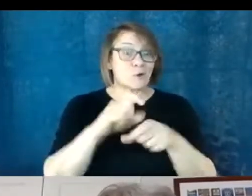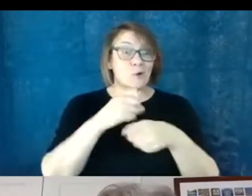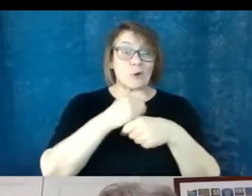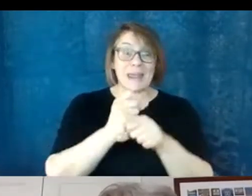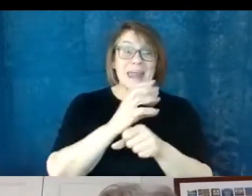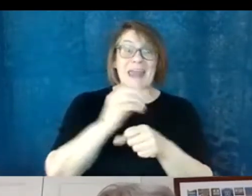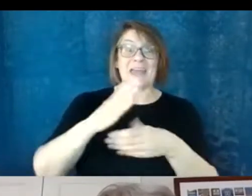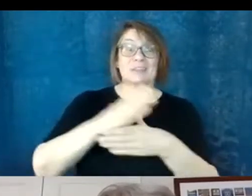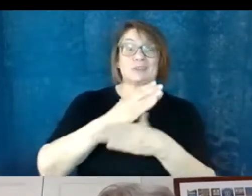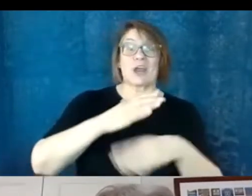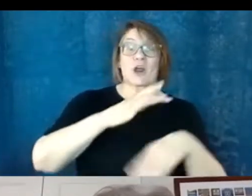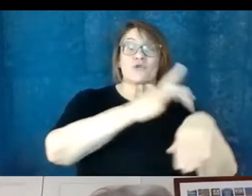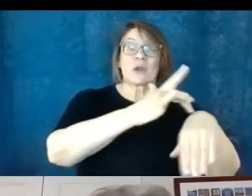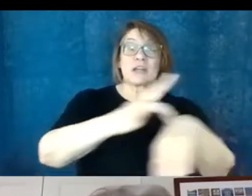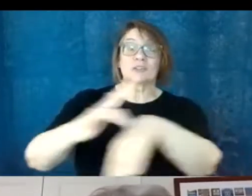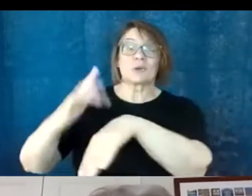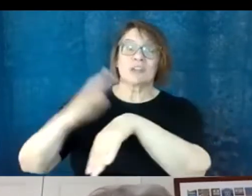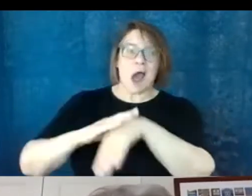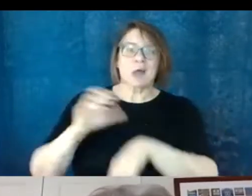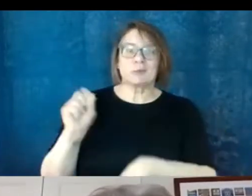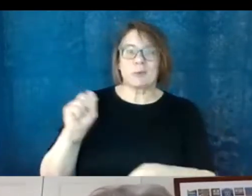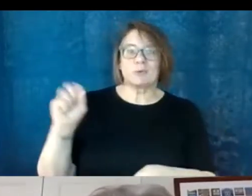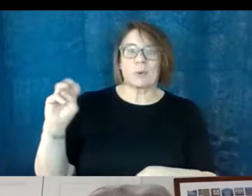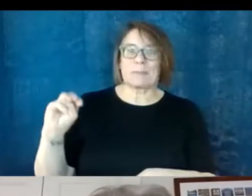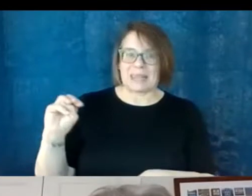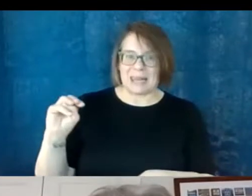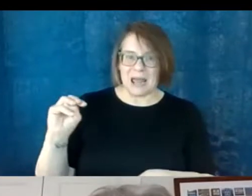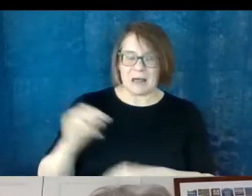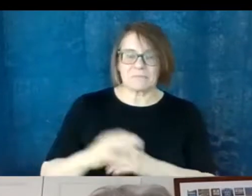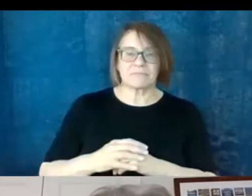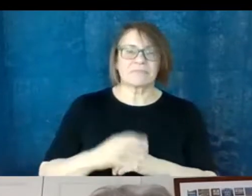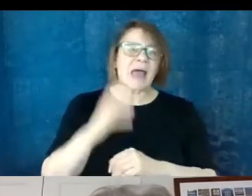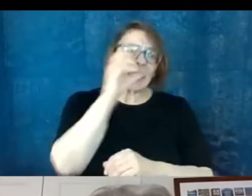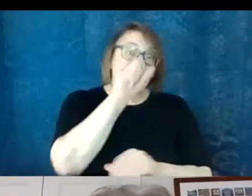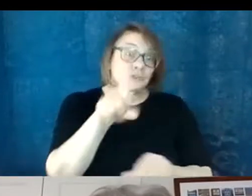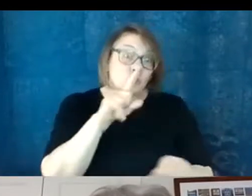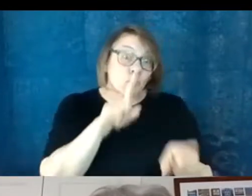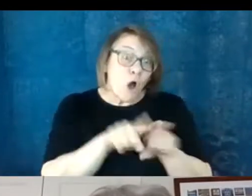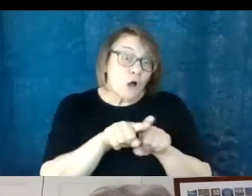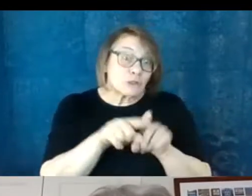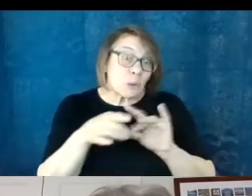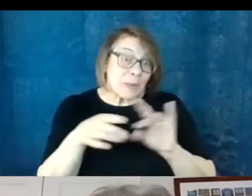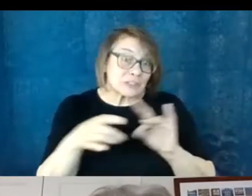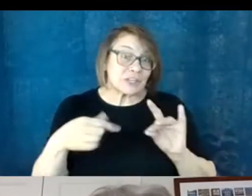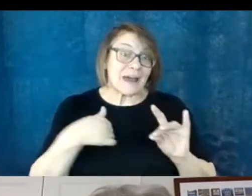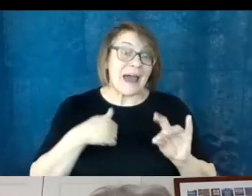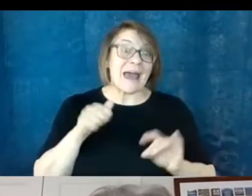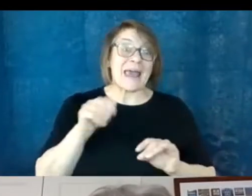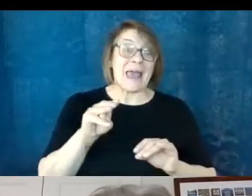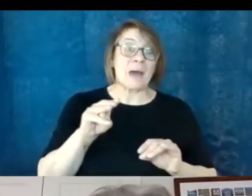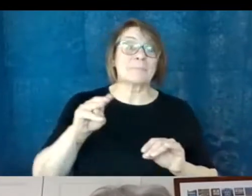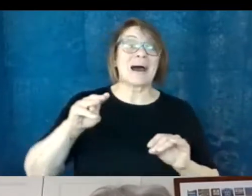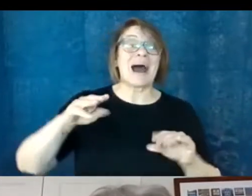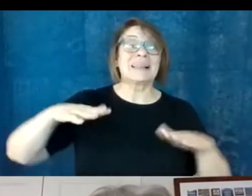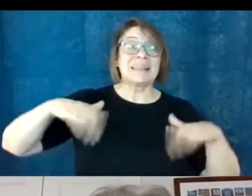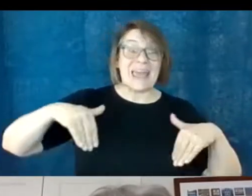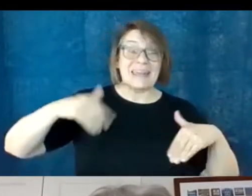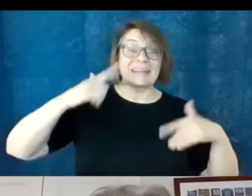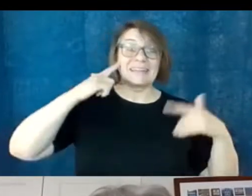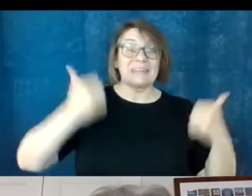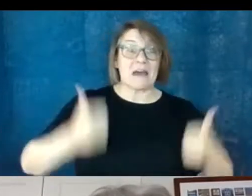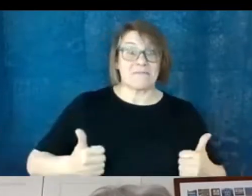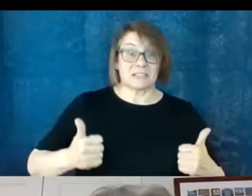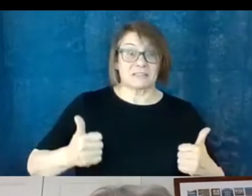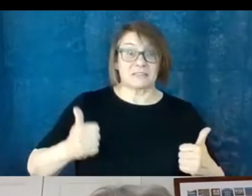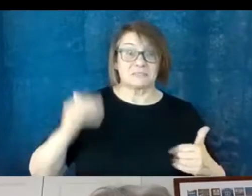share resources on social media. I guess I should also mention that I am a late deafened adult, and I